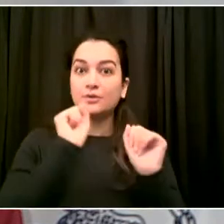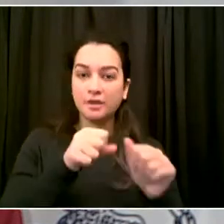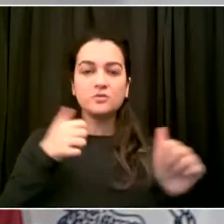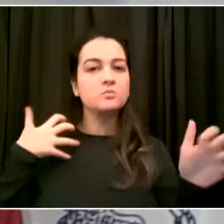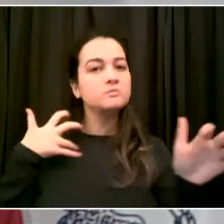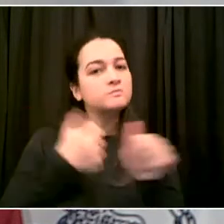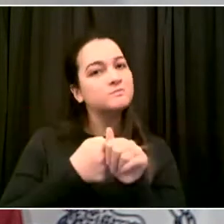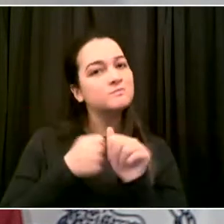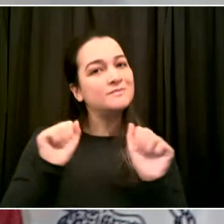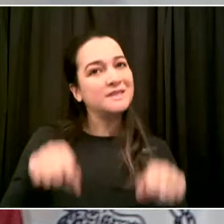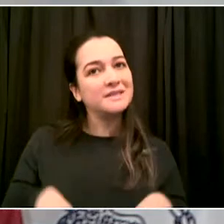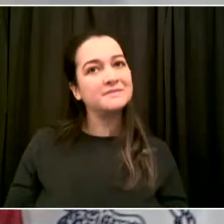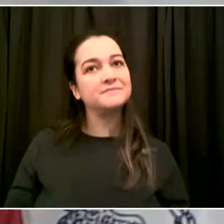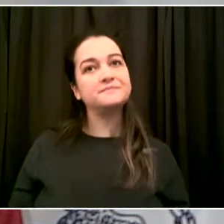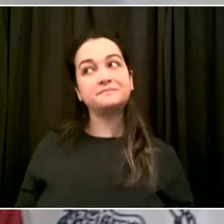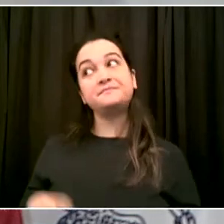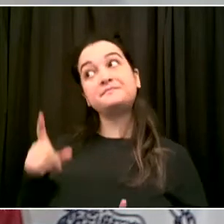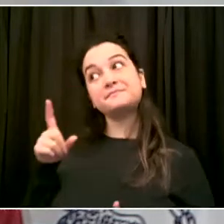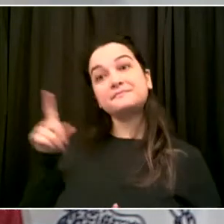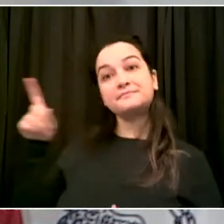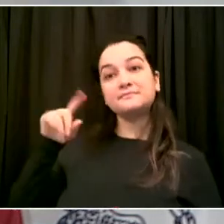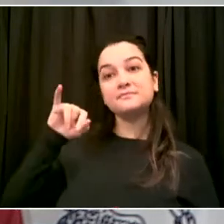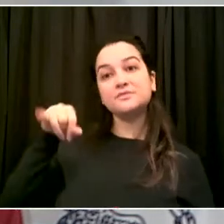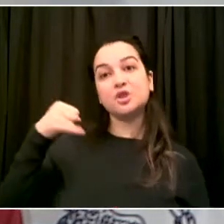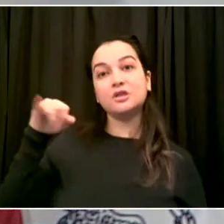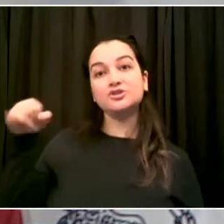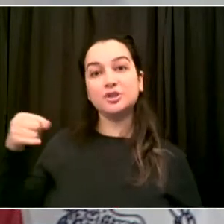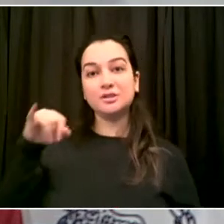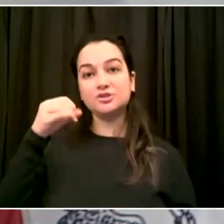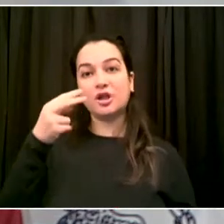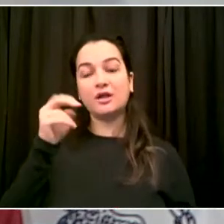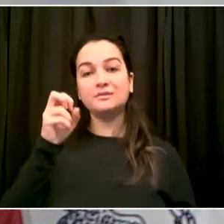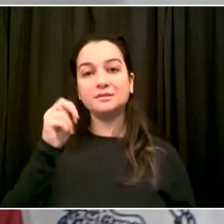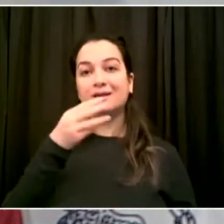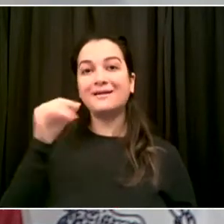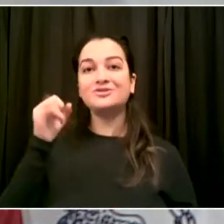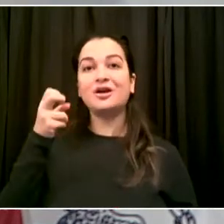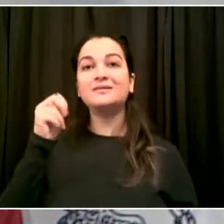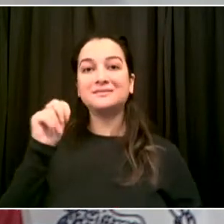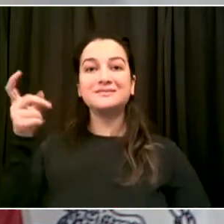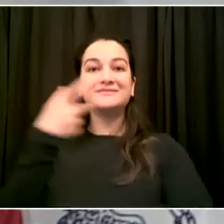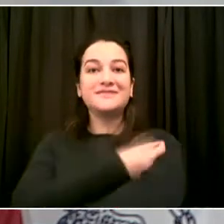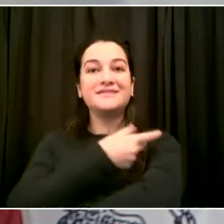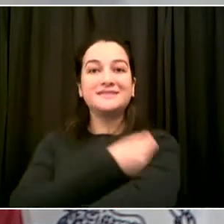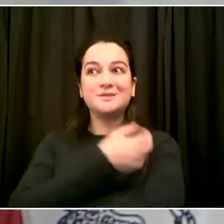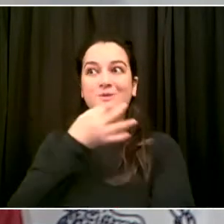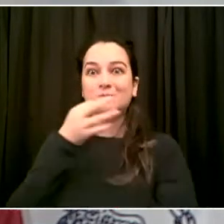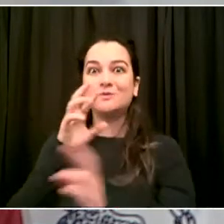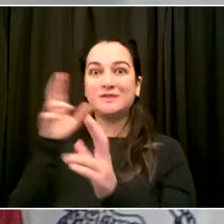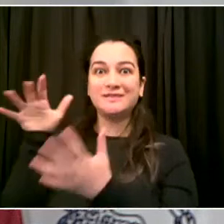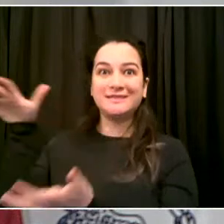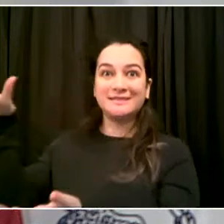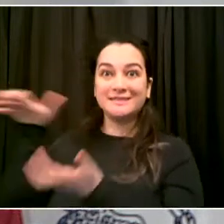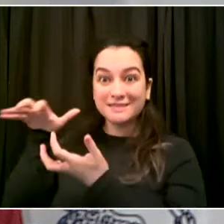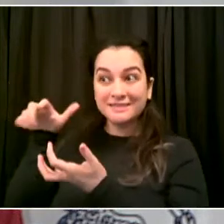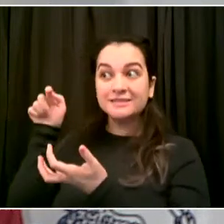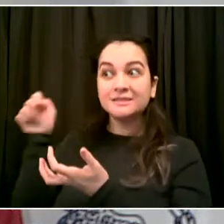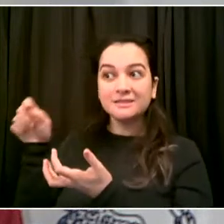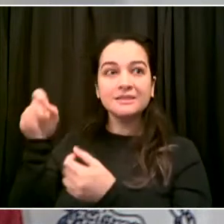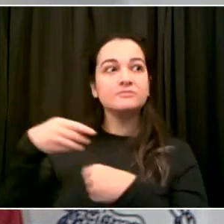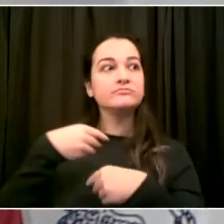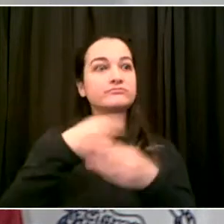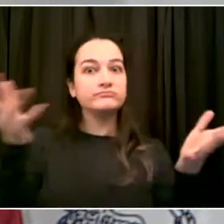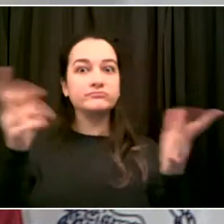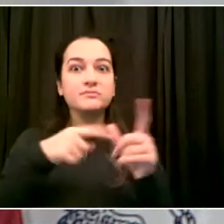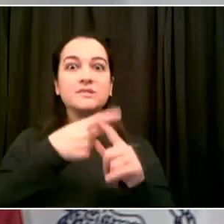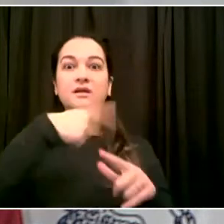in advance of their jury service. They can walk in for a jury knowing they're safe. We need to do this to get that. We are